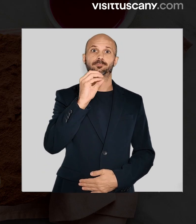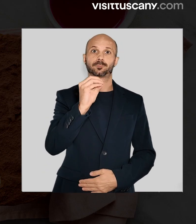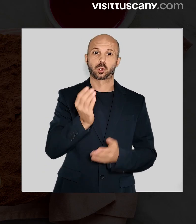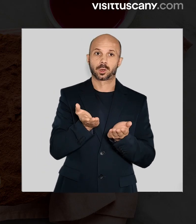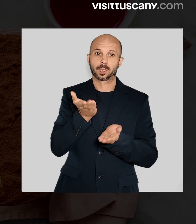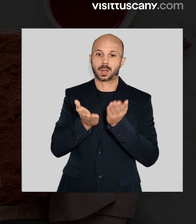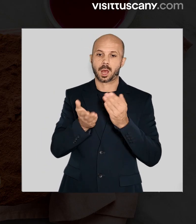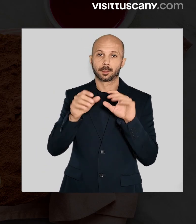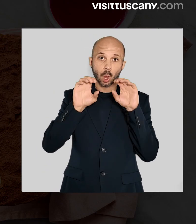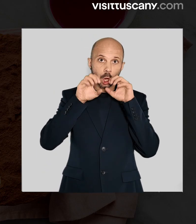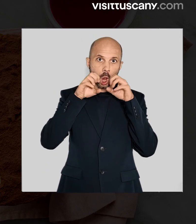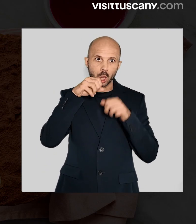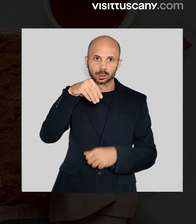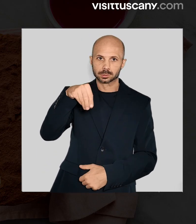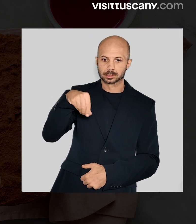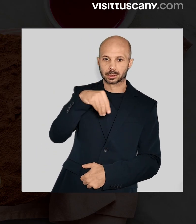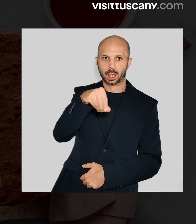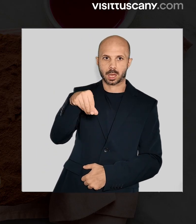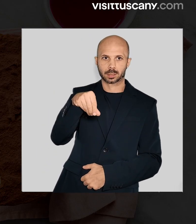120 grams of sugar,